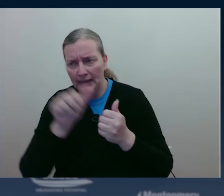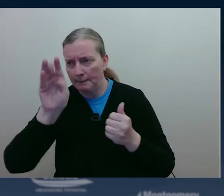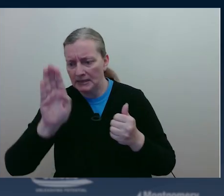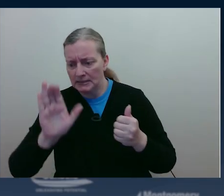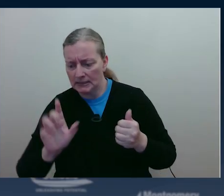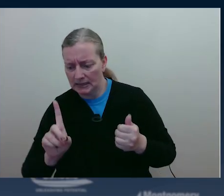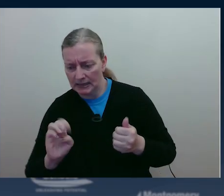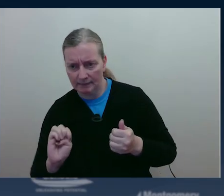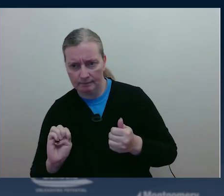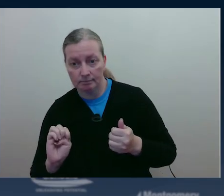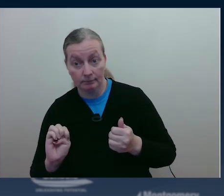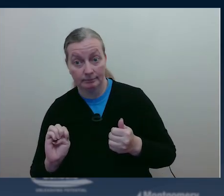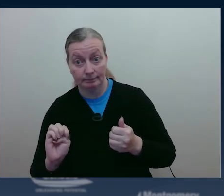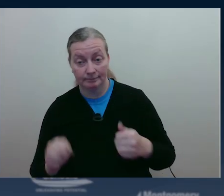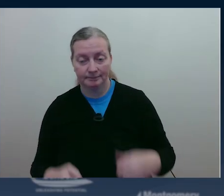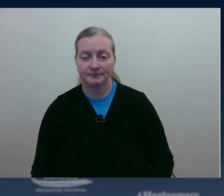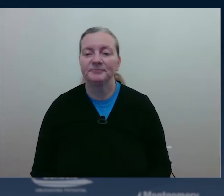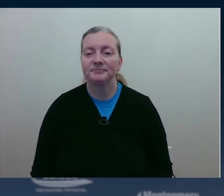few slides.